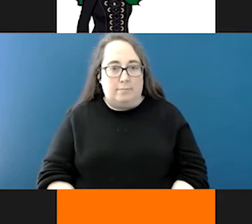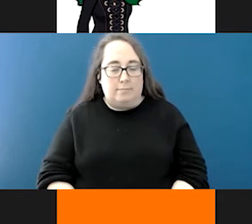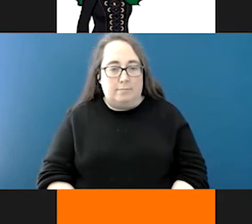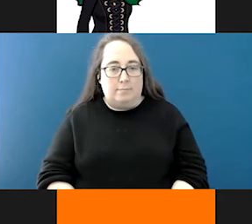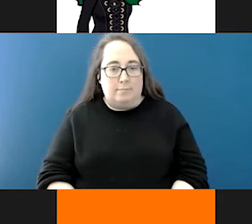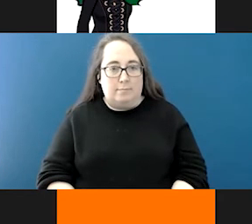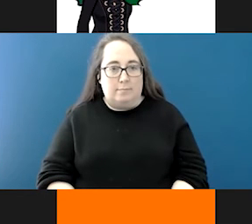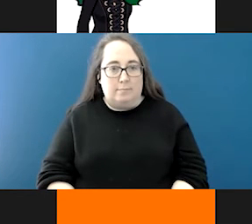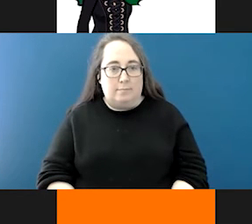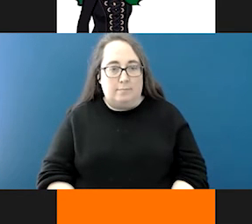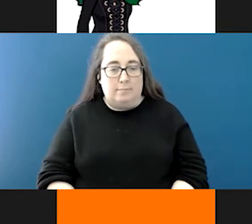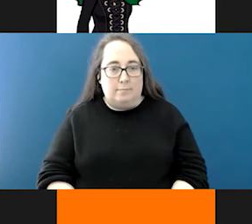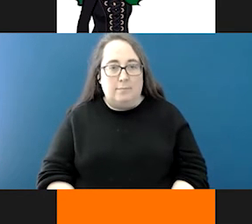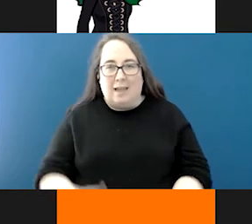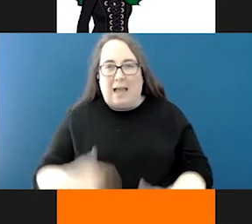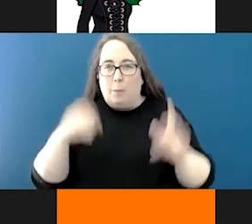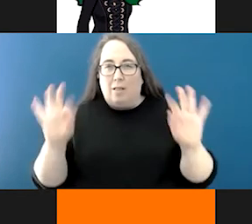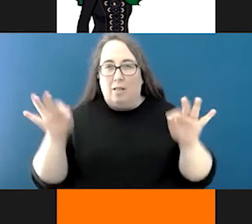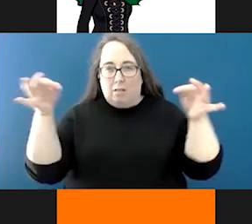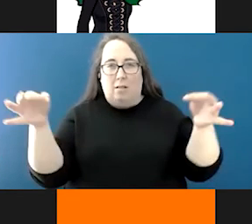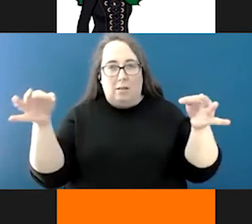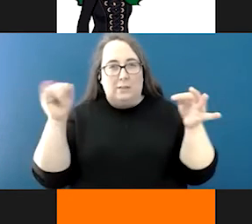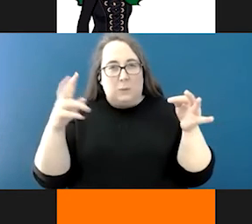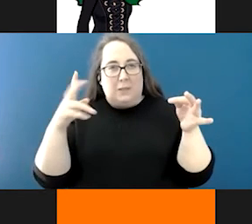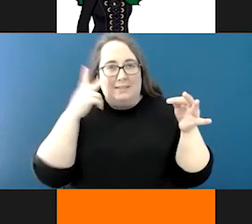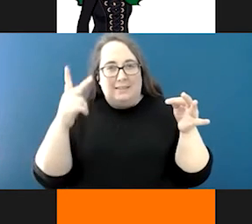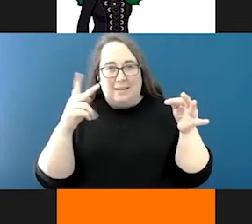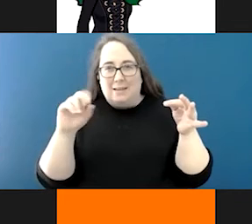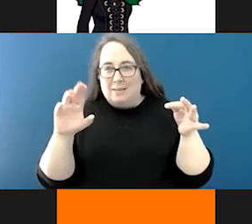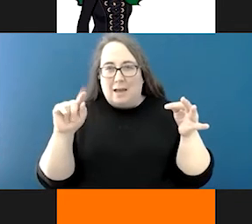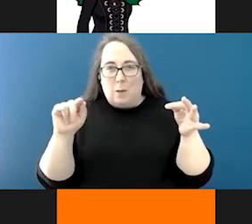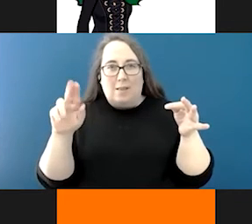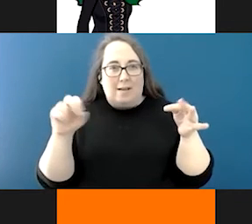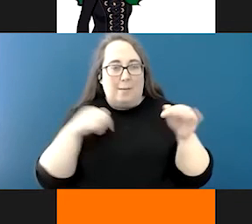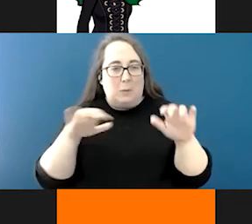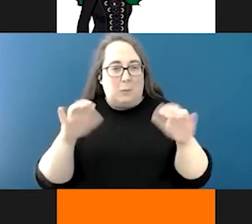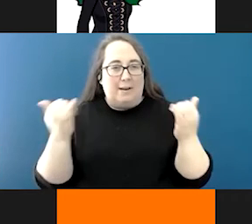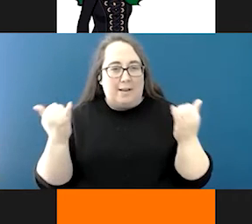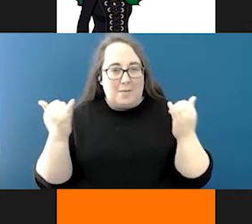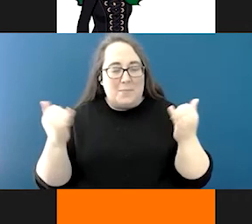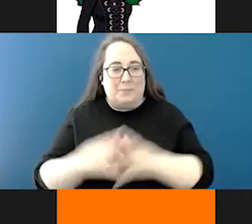to hold it up so you can kind of see the outline that I'm doing.